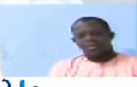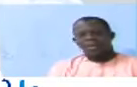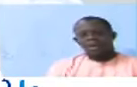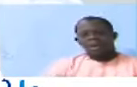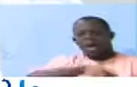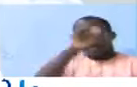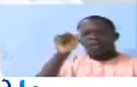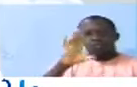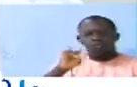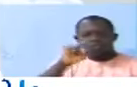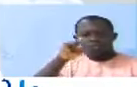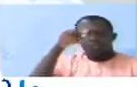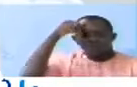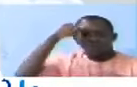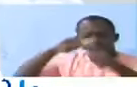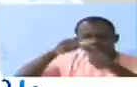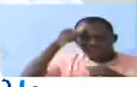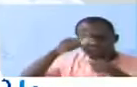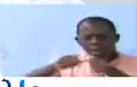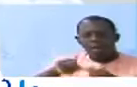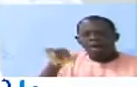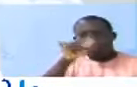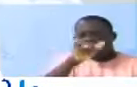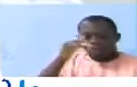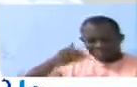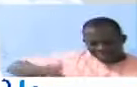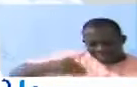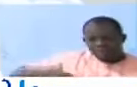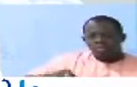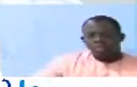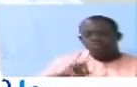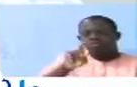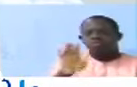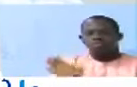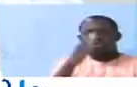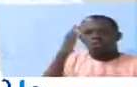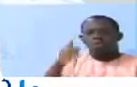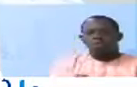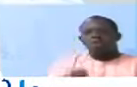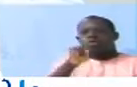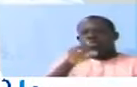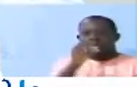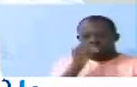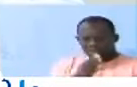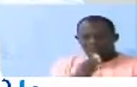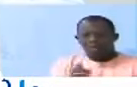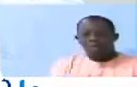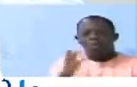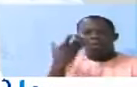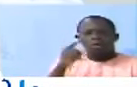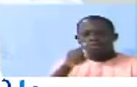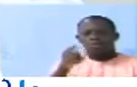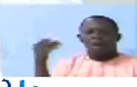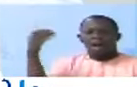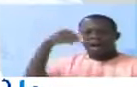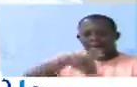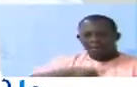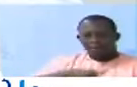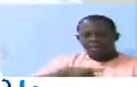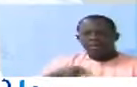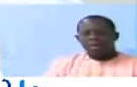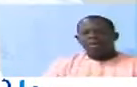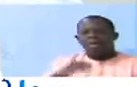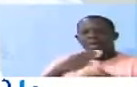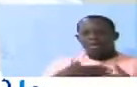do you recall which street you went to? You said when you arrived at the Human Rights Center and then you had